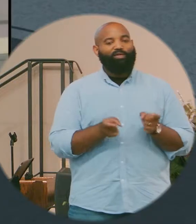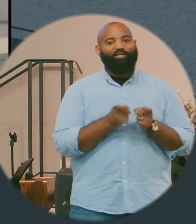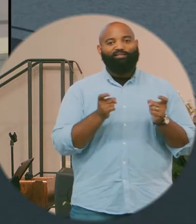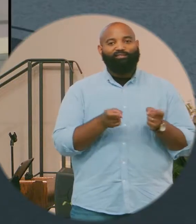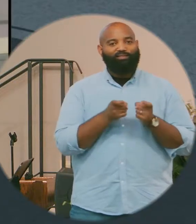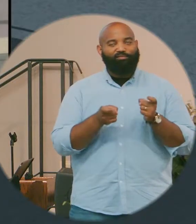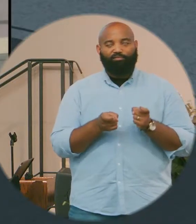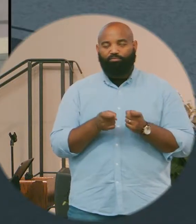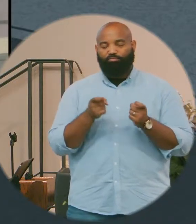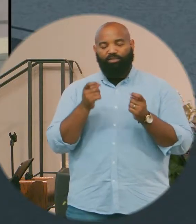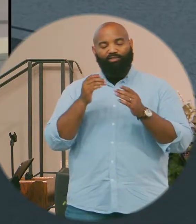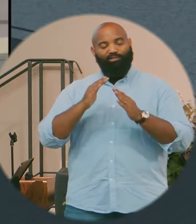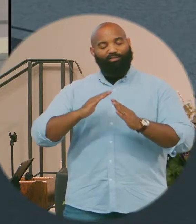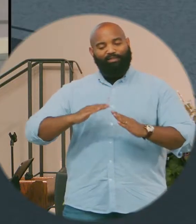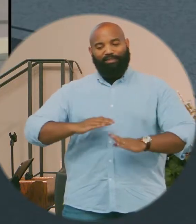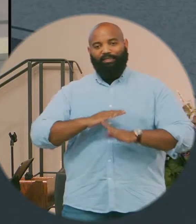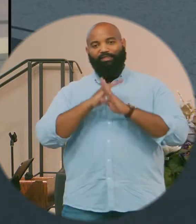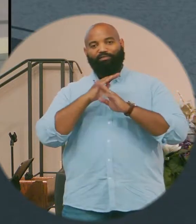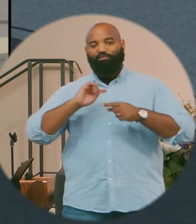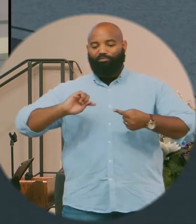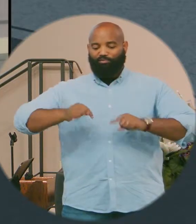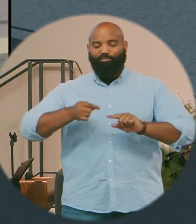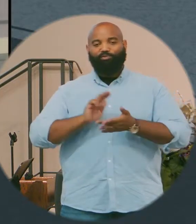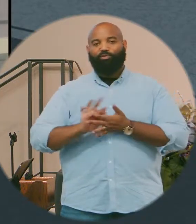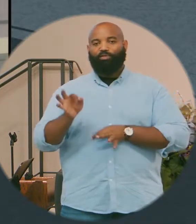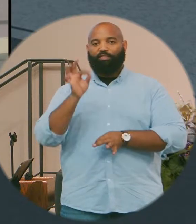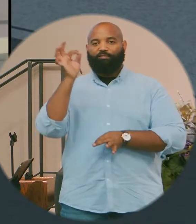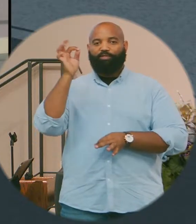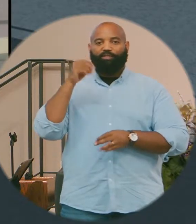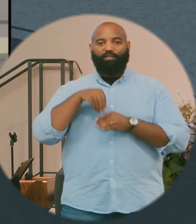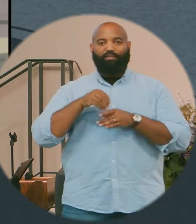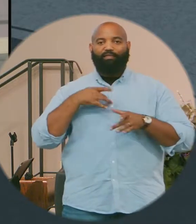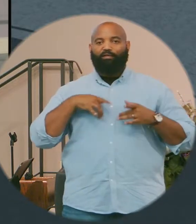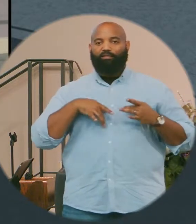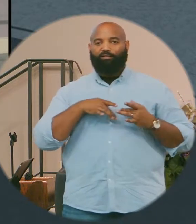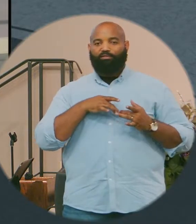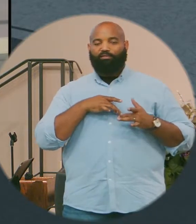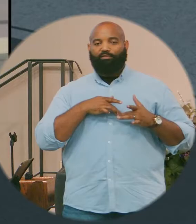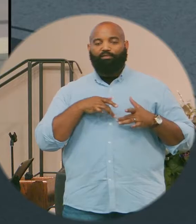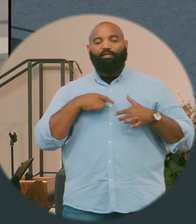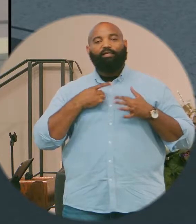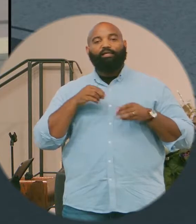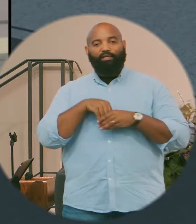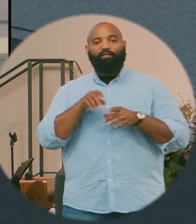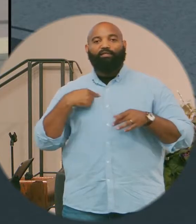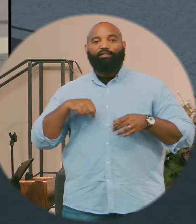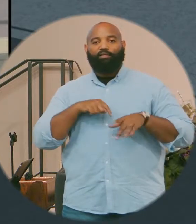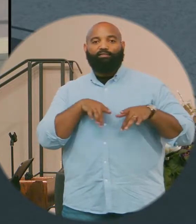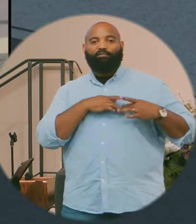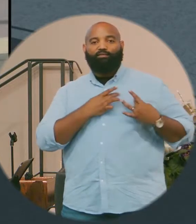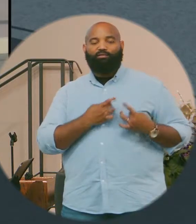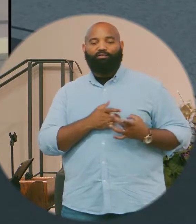Spirit. And the last thing that David did, he accepted accountability.